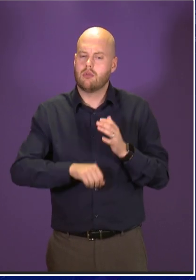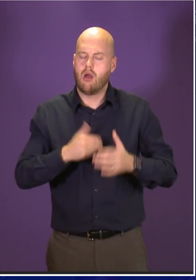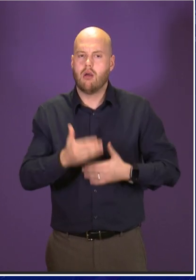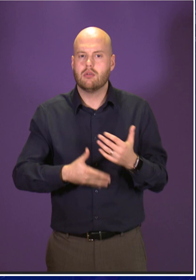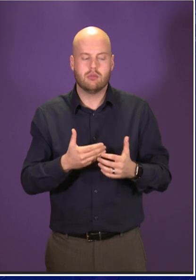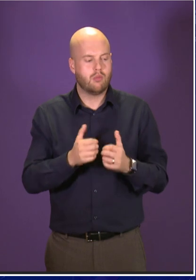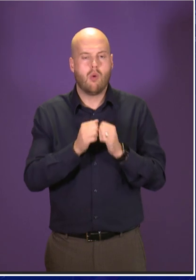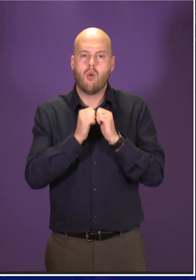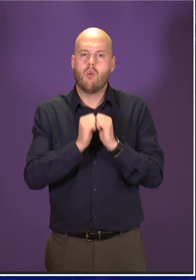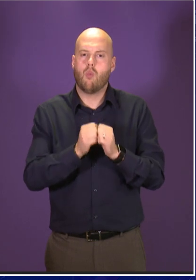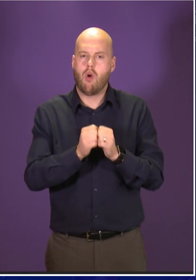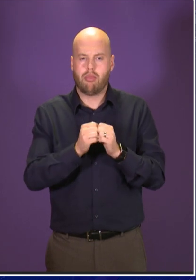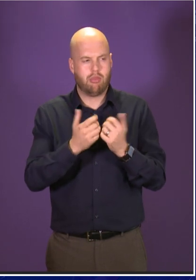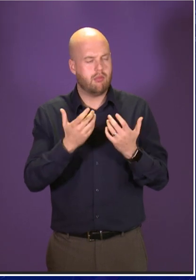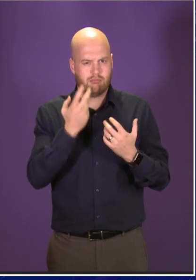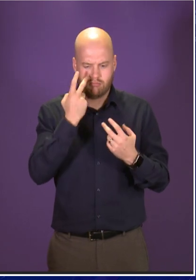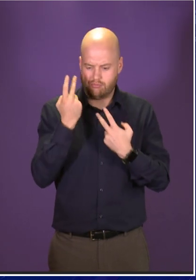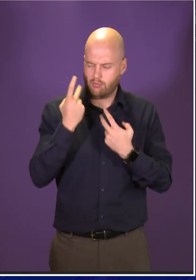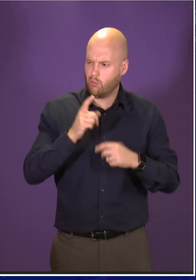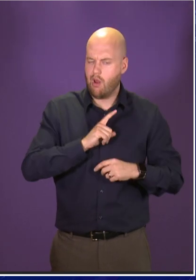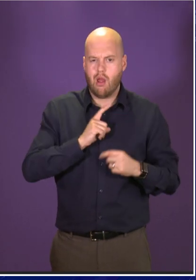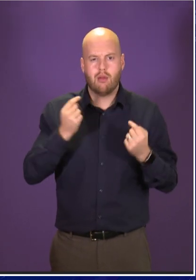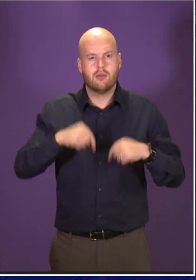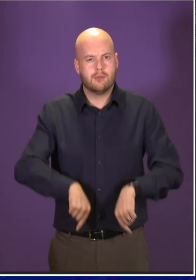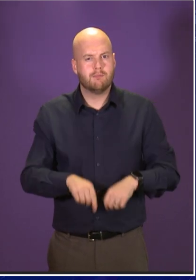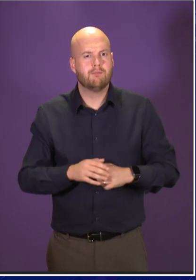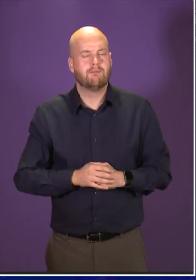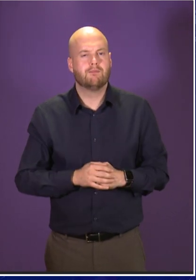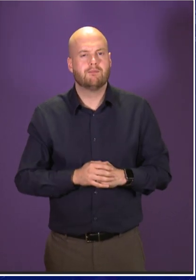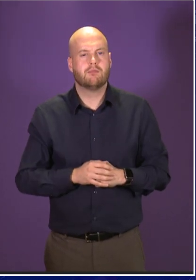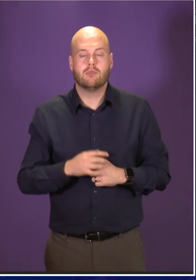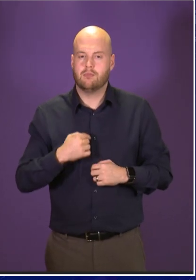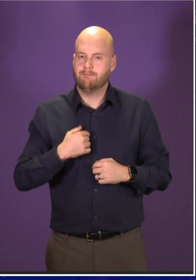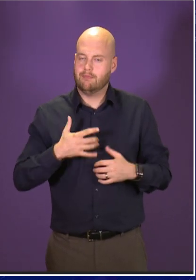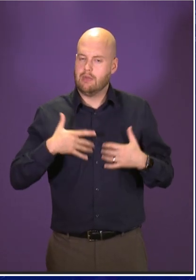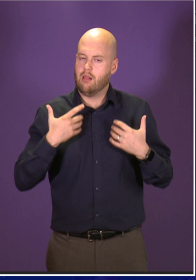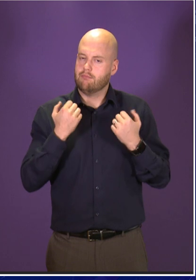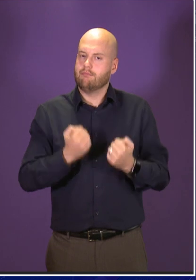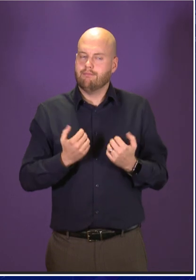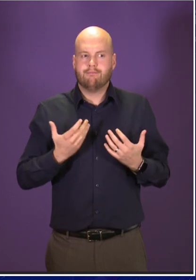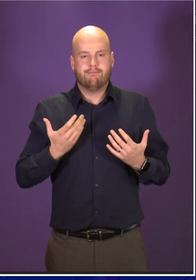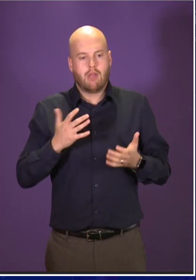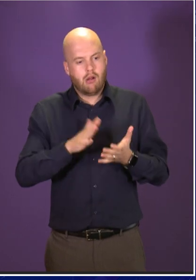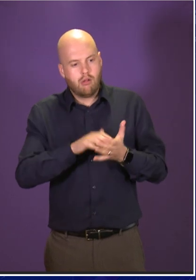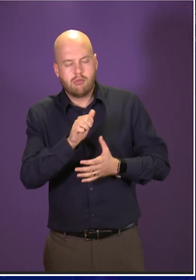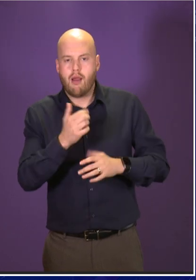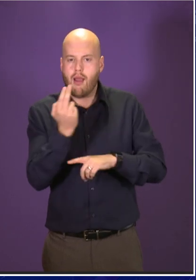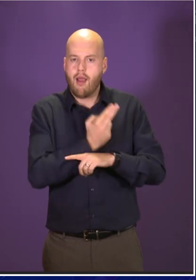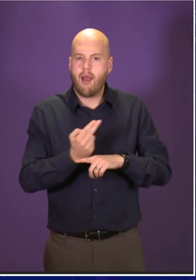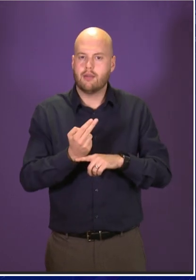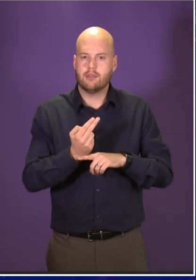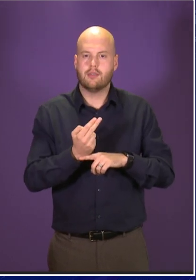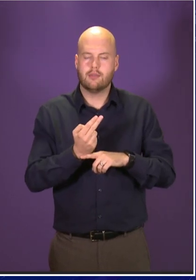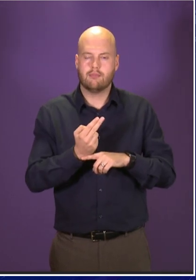are here. I believe very strongly in the role that culture and the arts play in promoting international dialogue